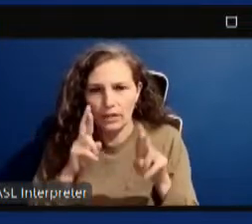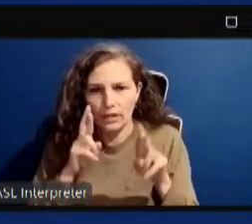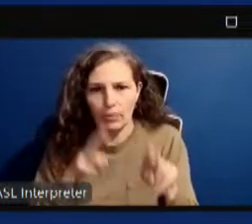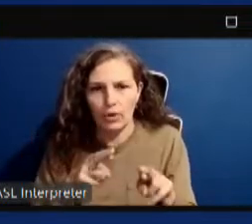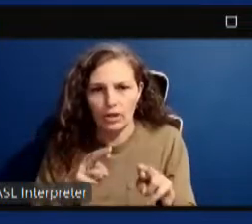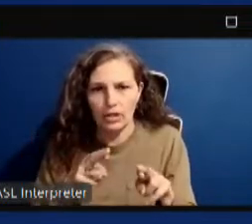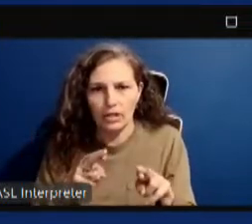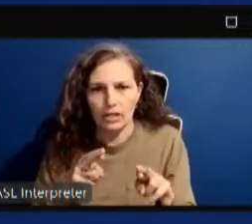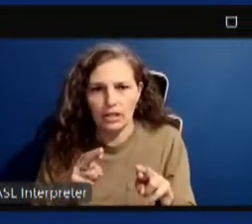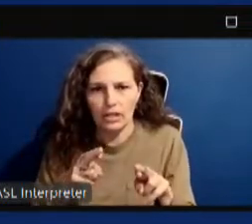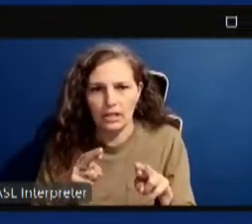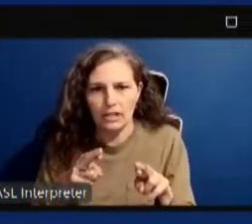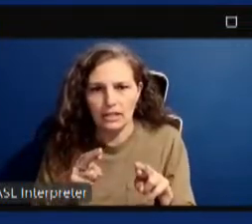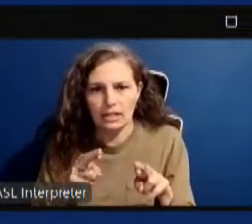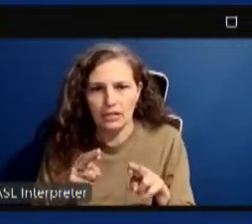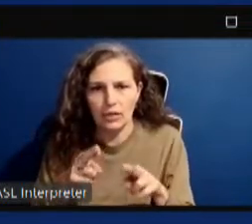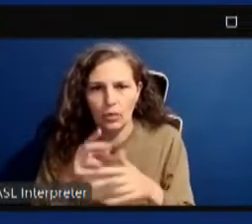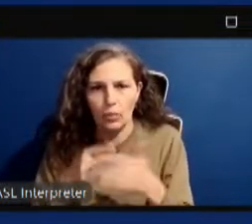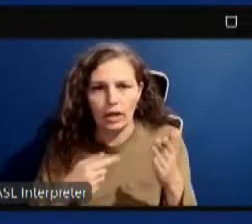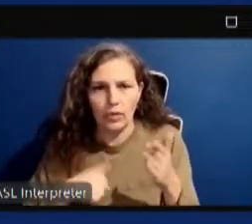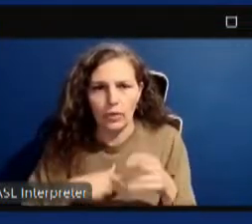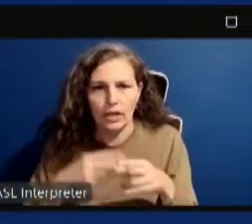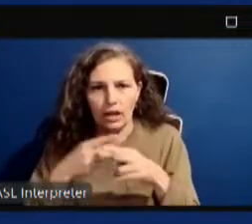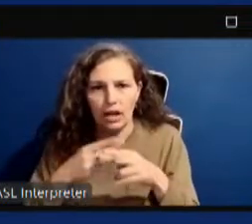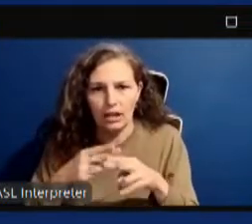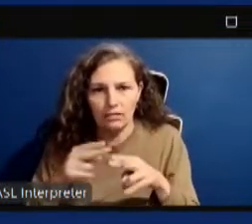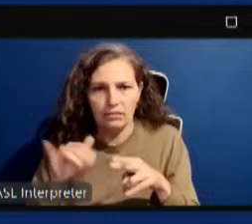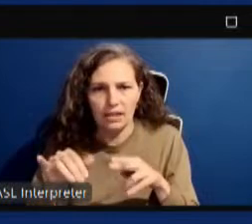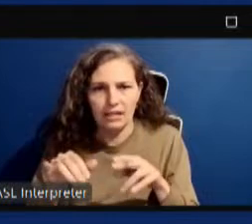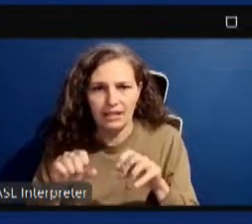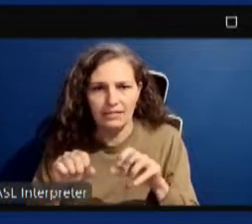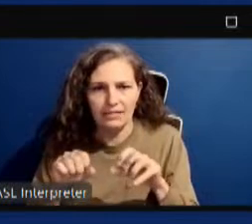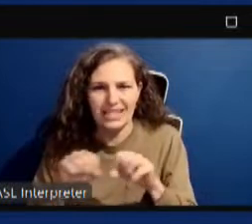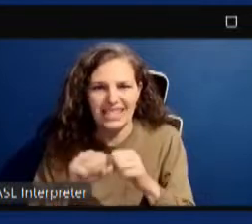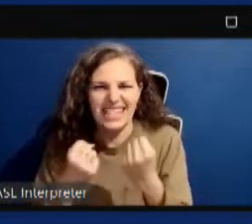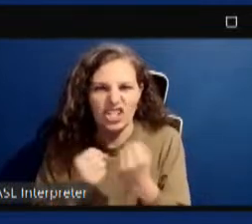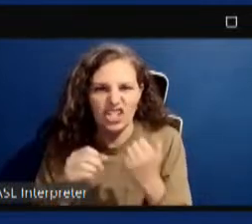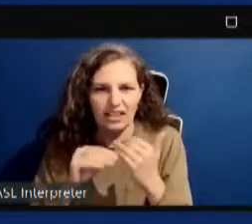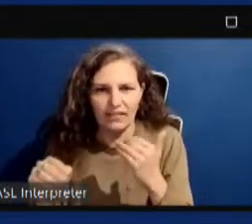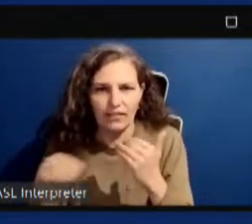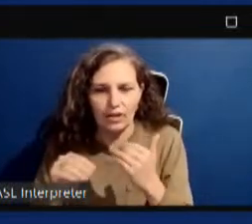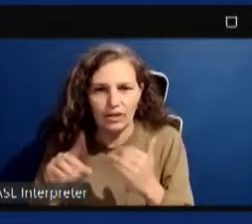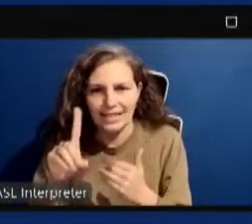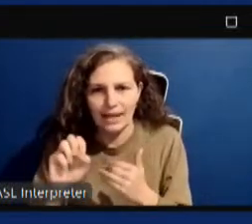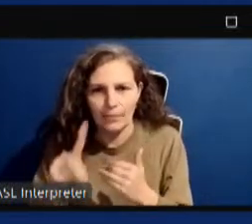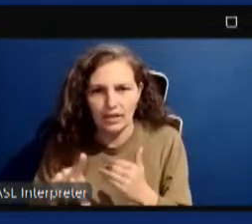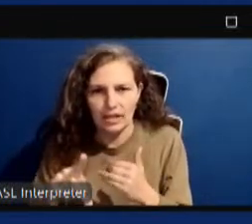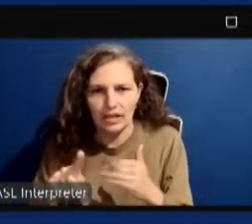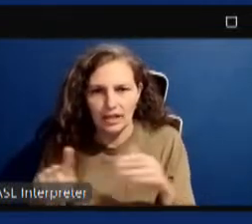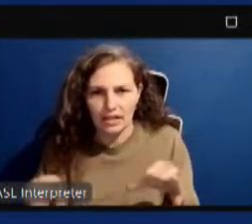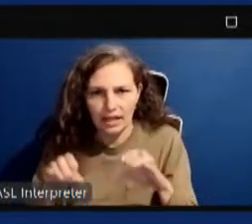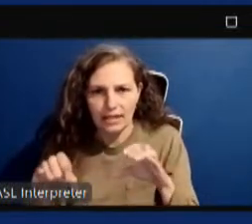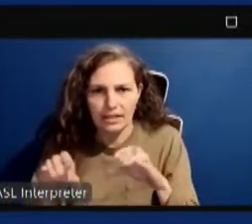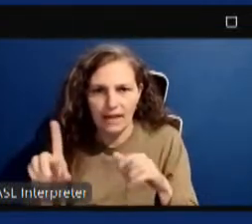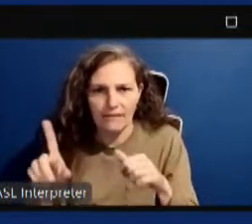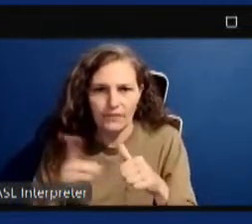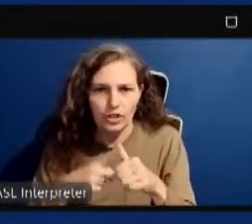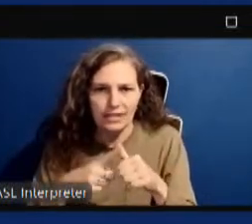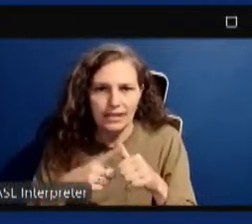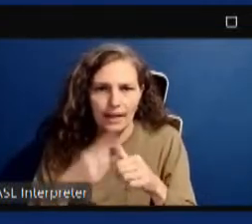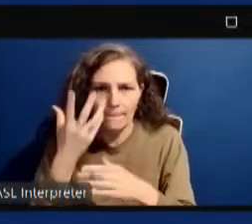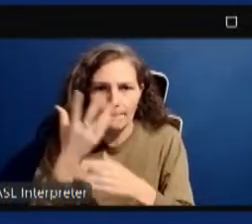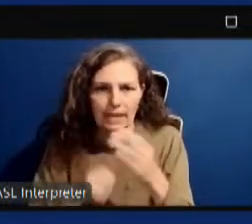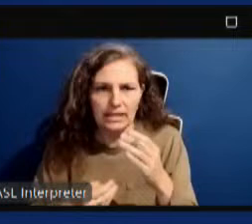the station level, where a deputy or detective will take the initial missing persons report. And then that report is